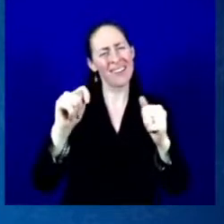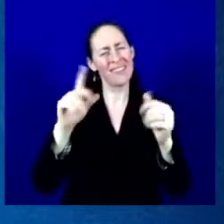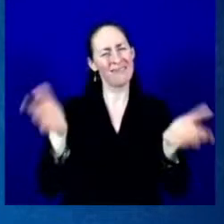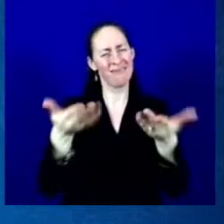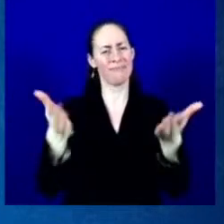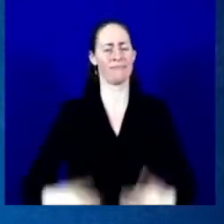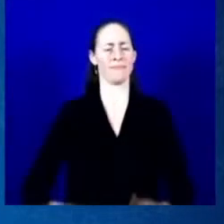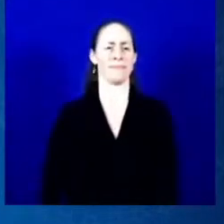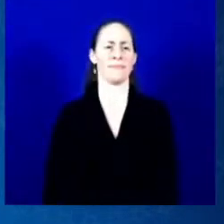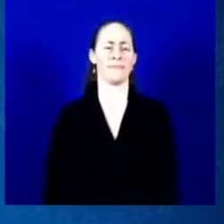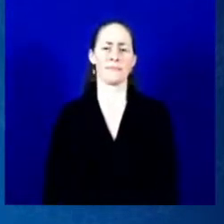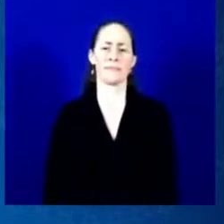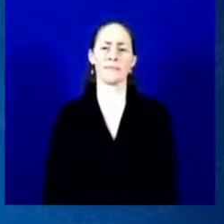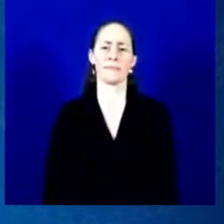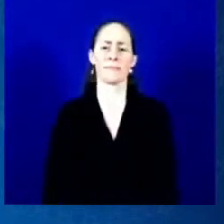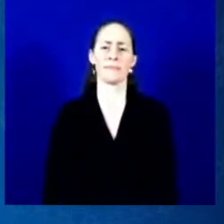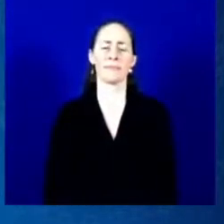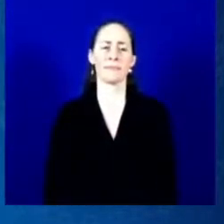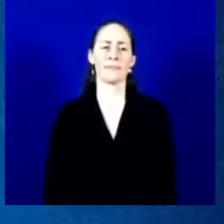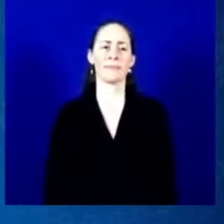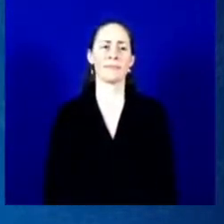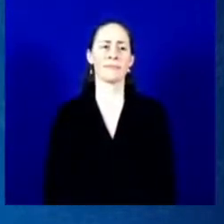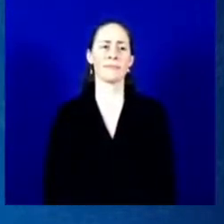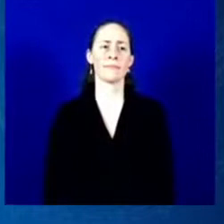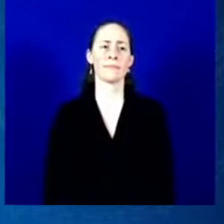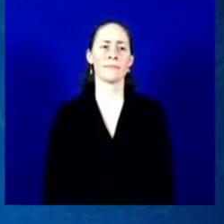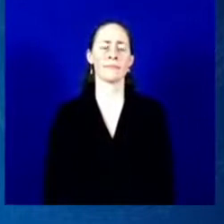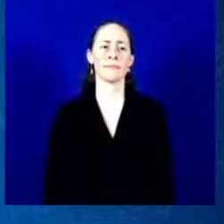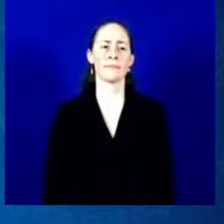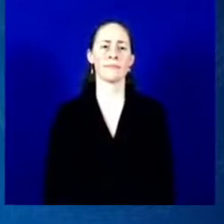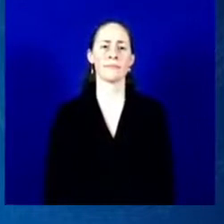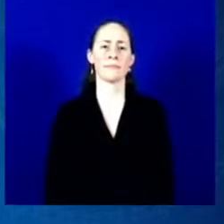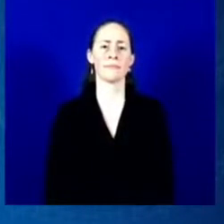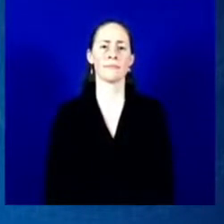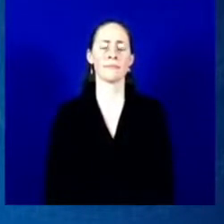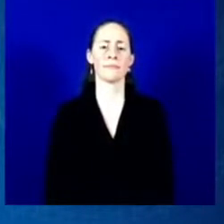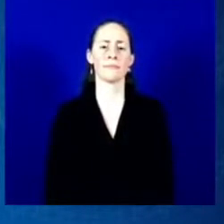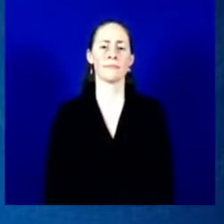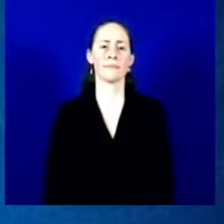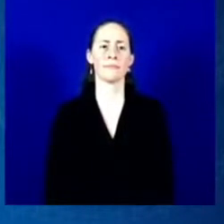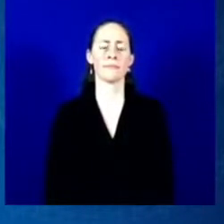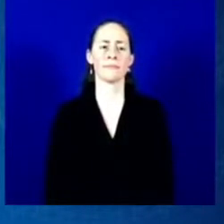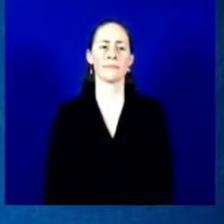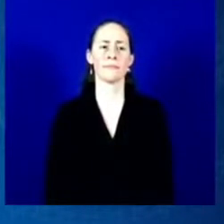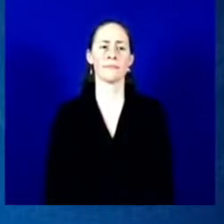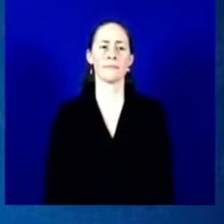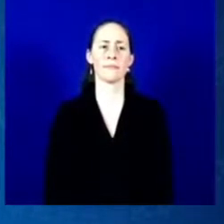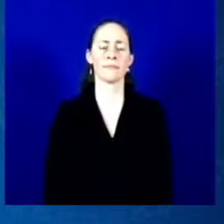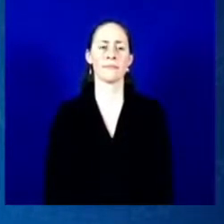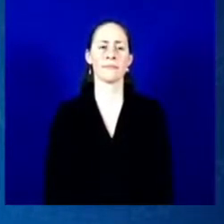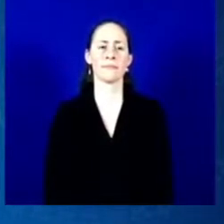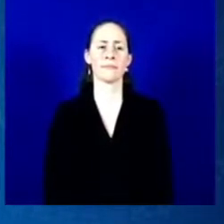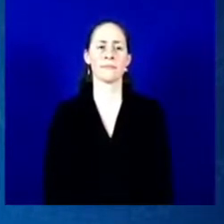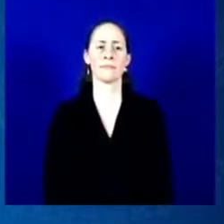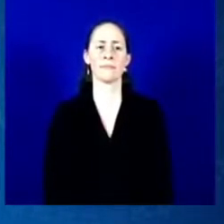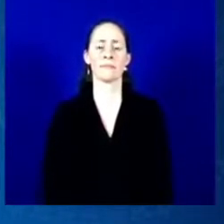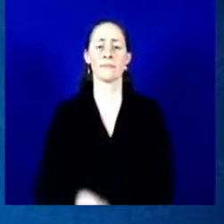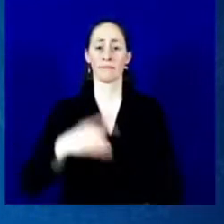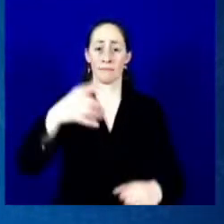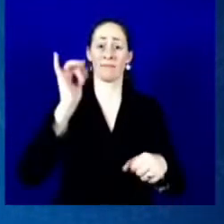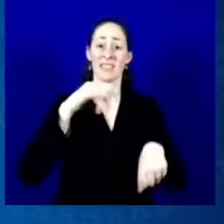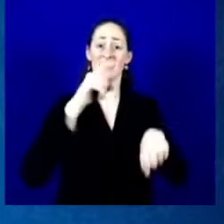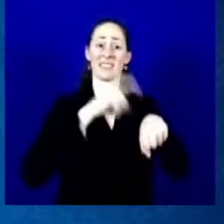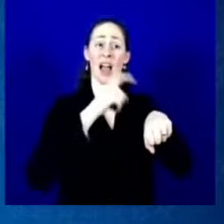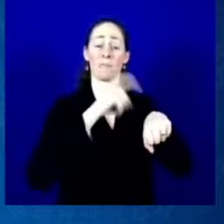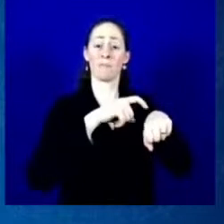Look, in conclusion, as we gather here tonight, the image of a violent mob assaulting this Capitol, desecrating our democracy, remain vivid